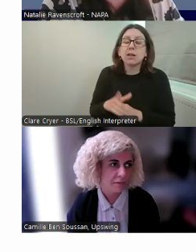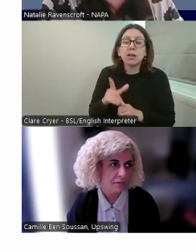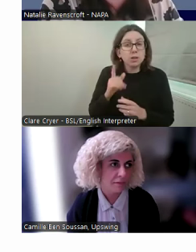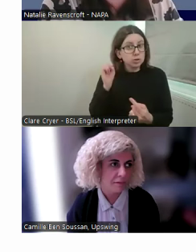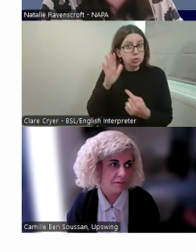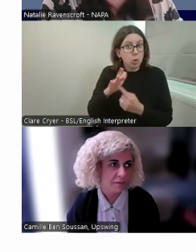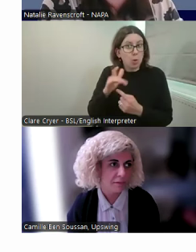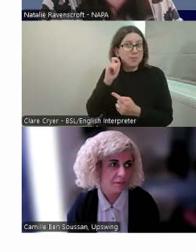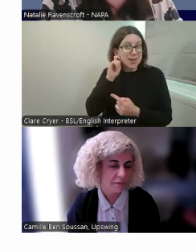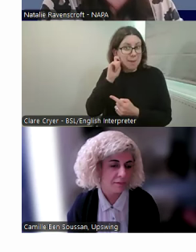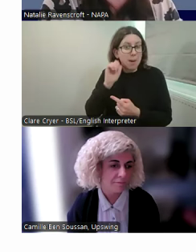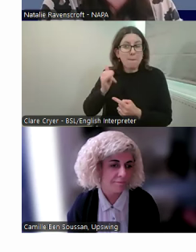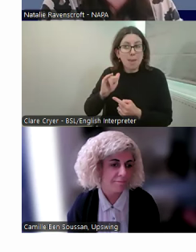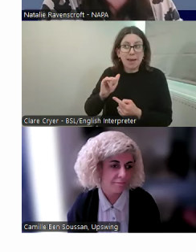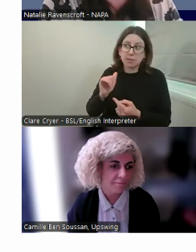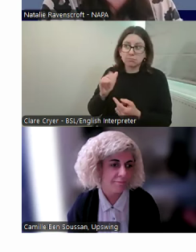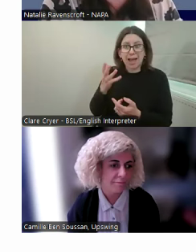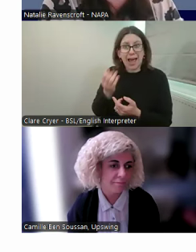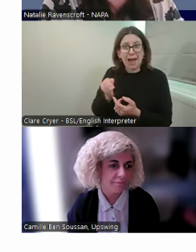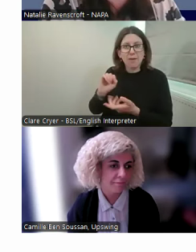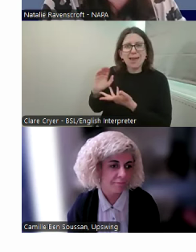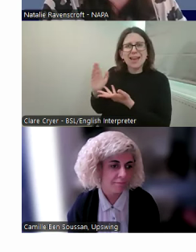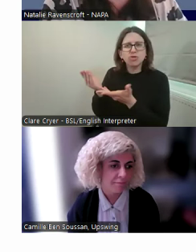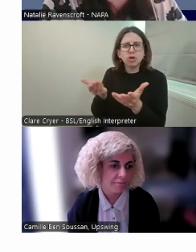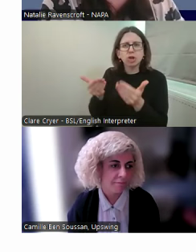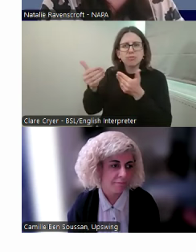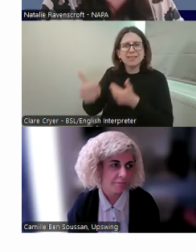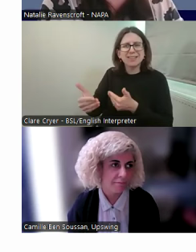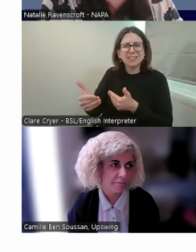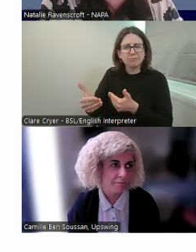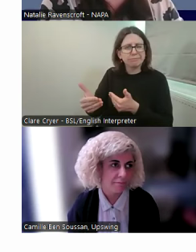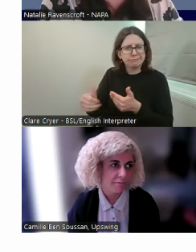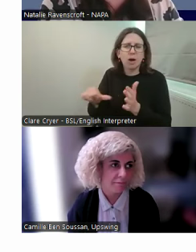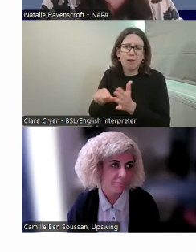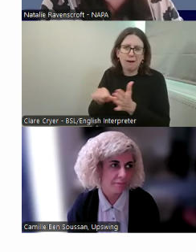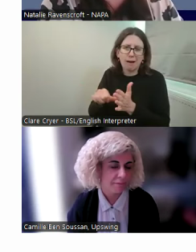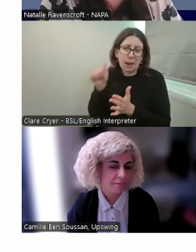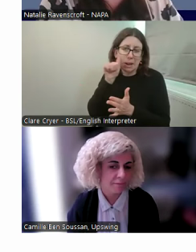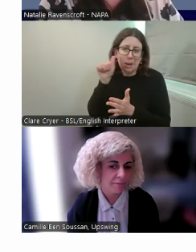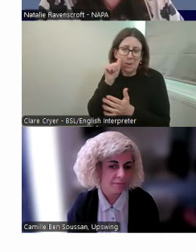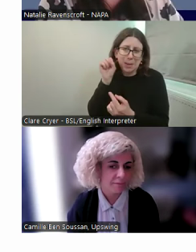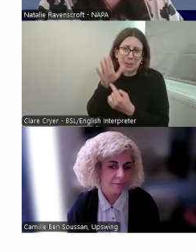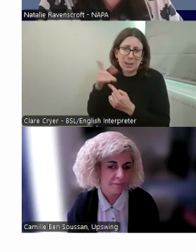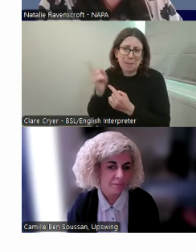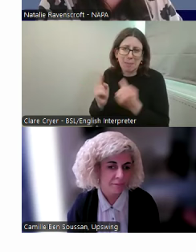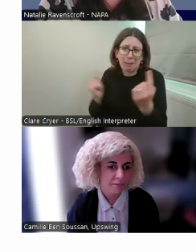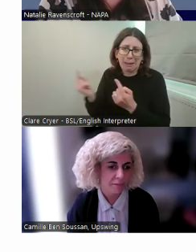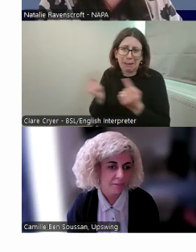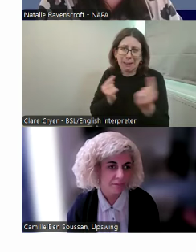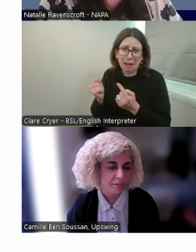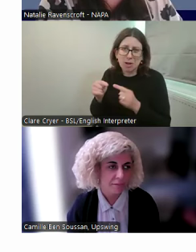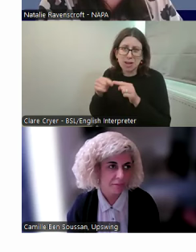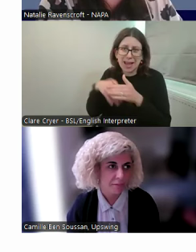for an introductory session at the care home. This can be hard, getting all the key people in the room at the same time. But with